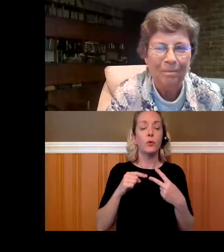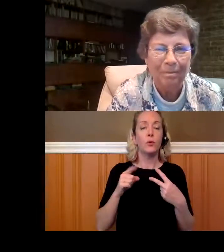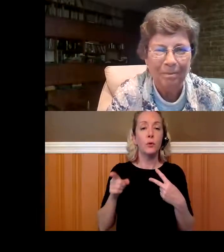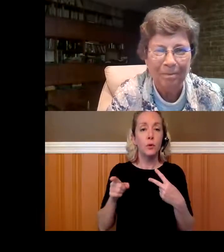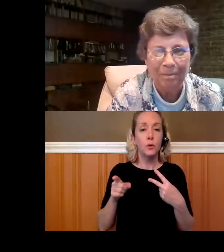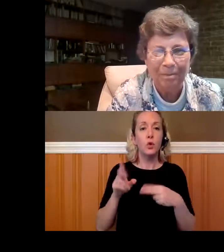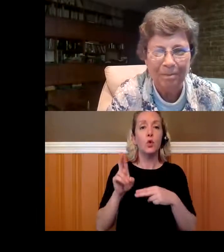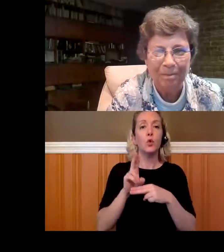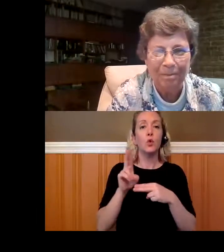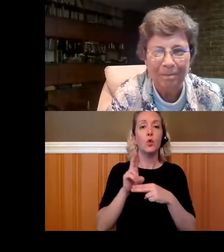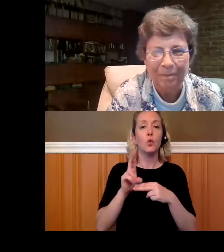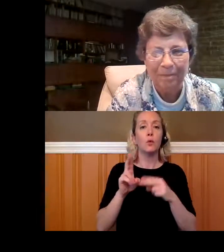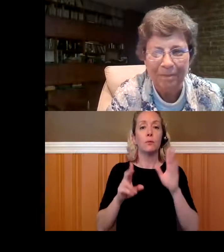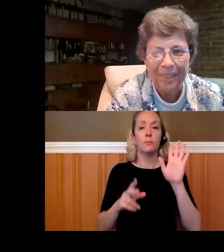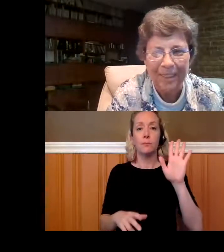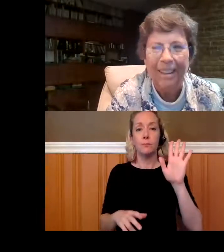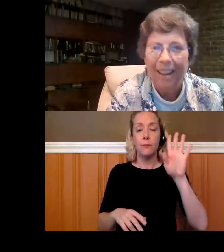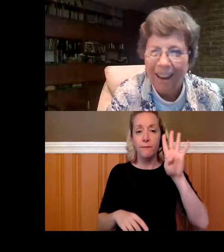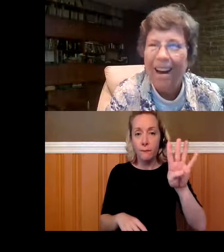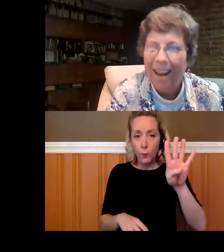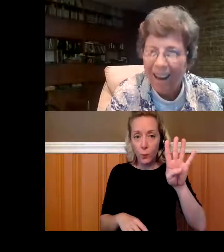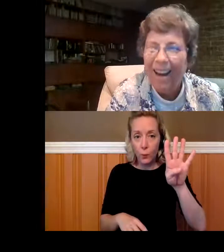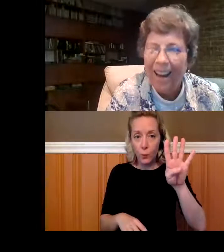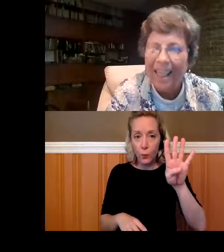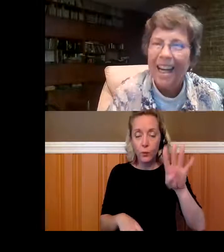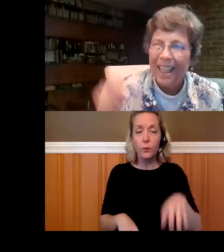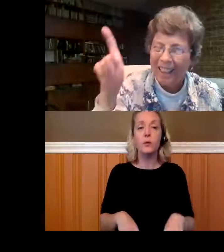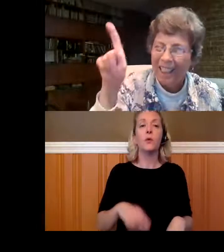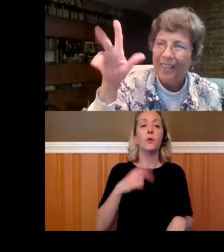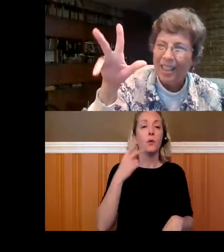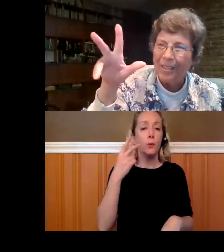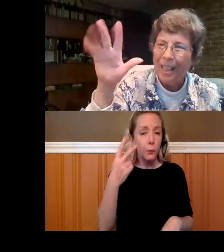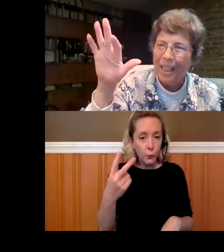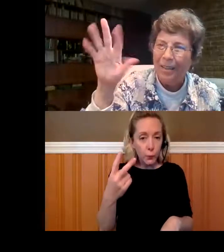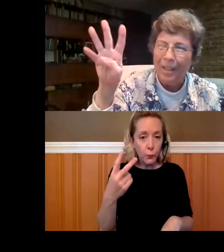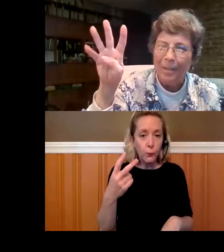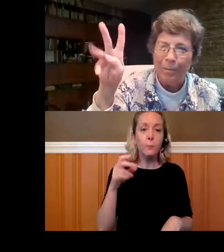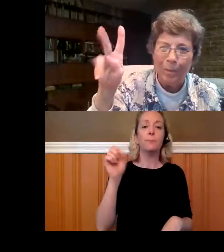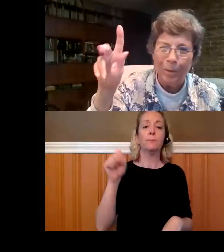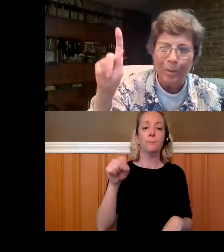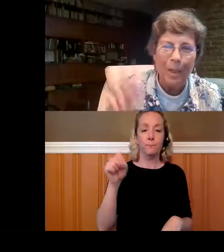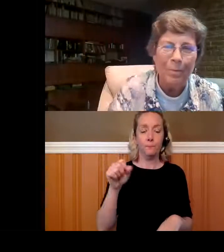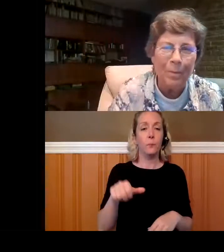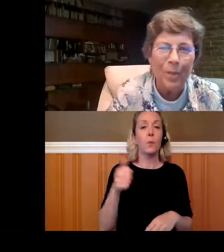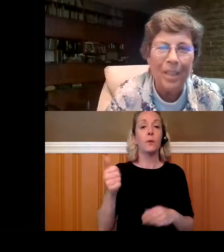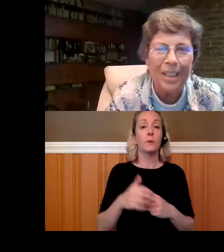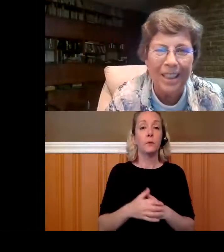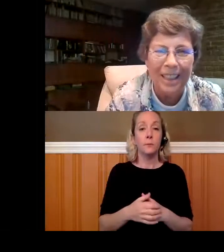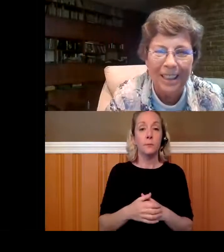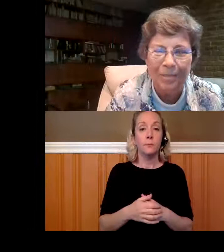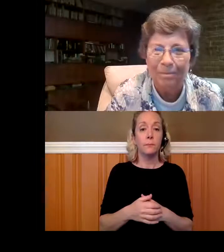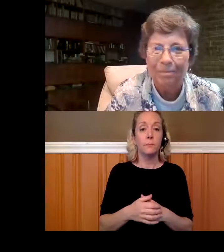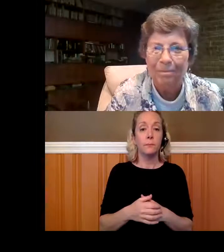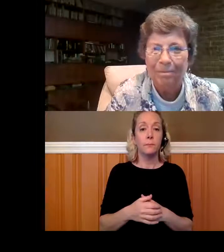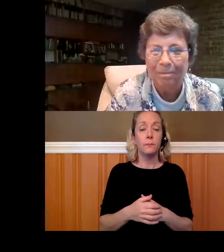his fingers to hold up numbers. Yeah, that's right. He put up numbers. Good.